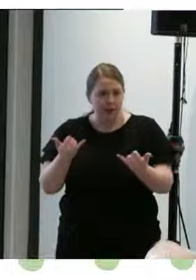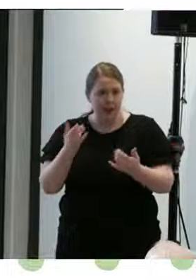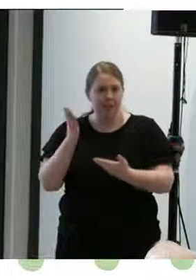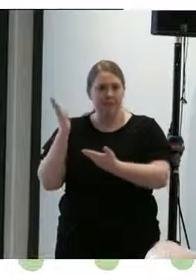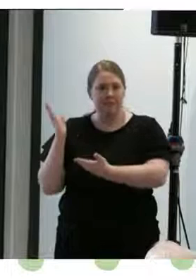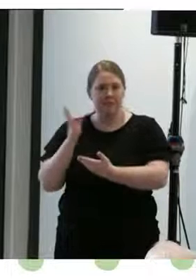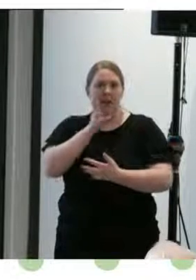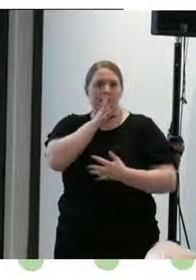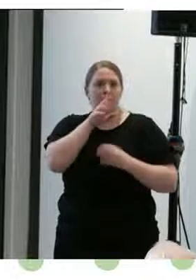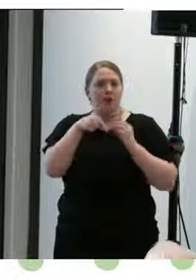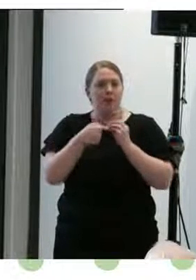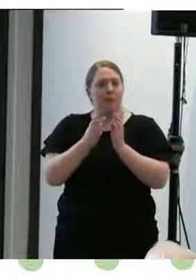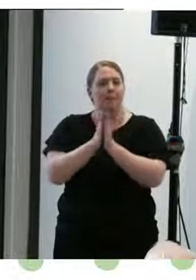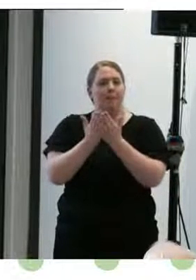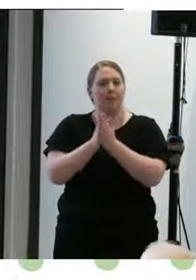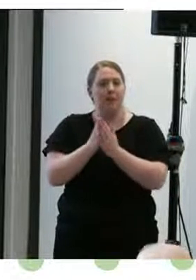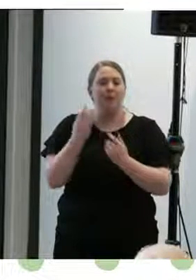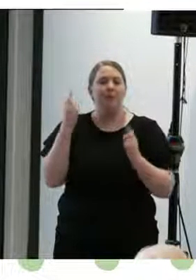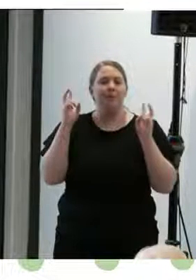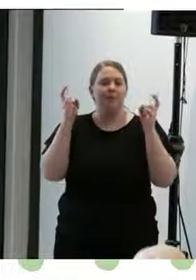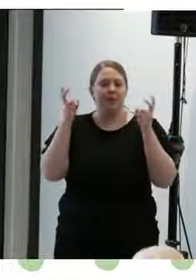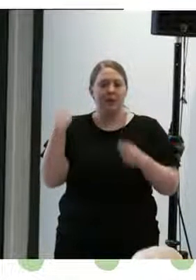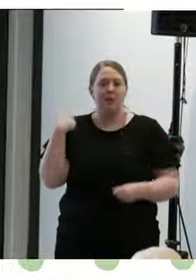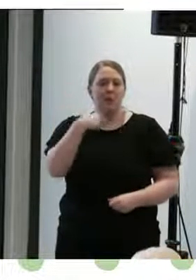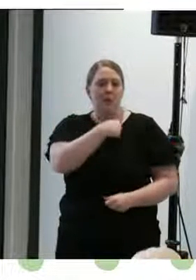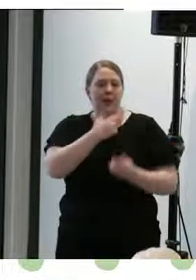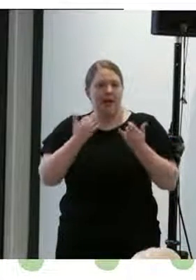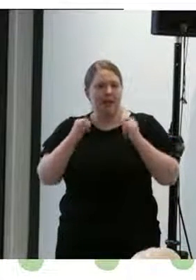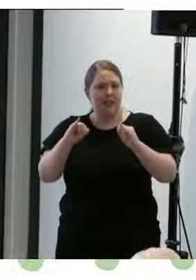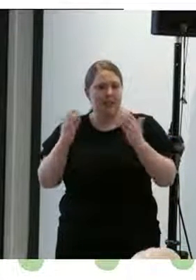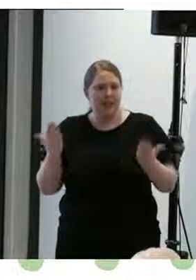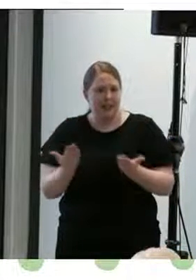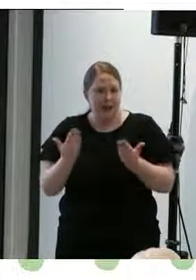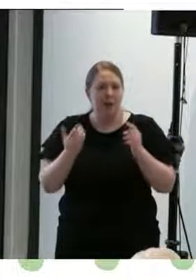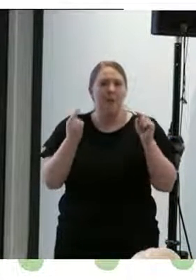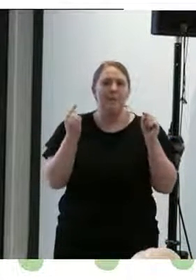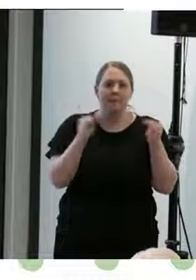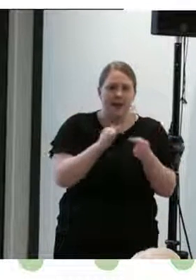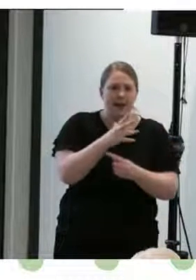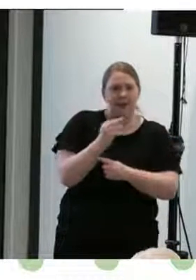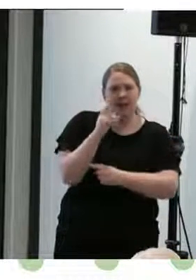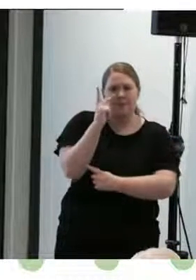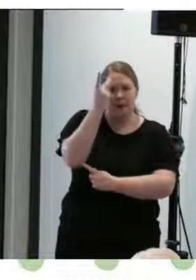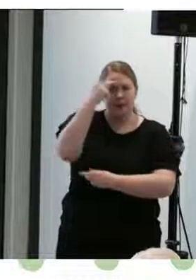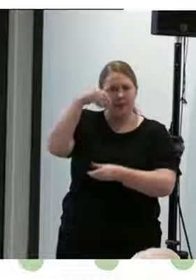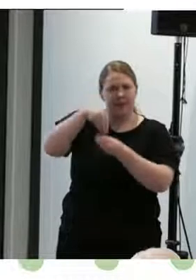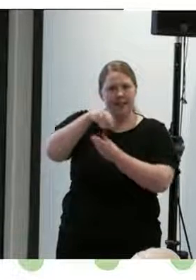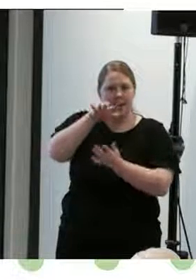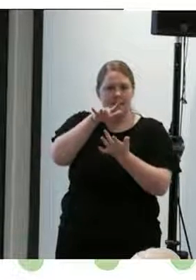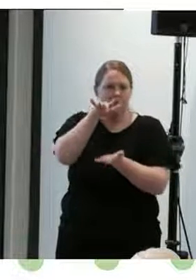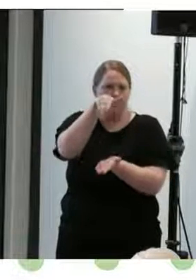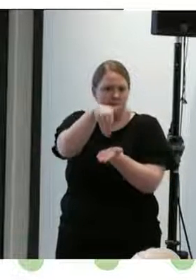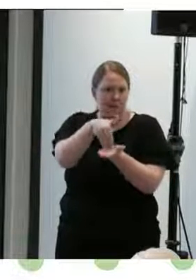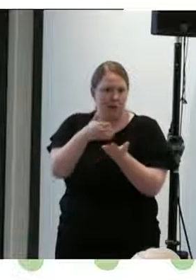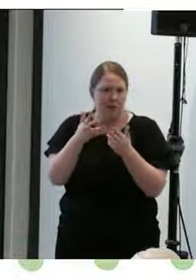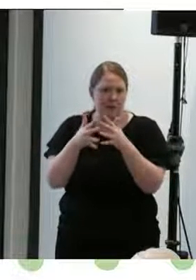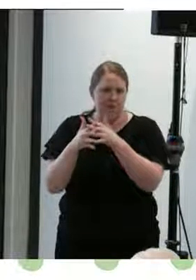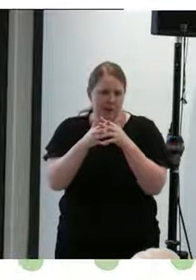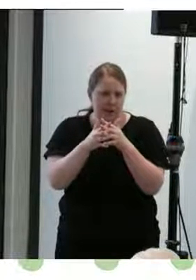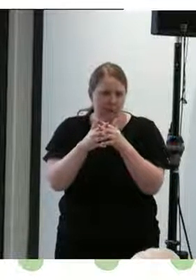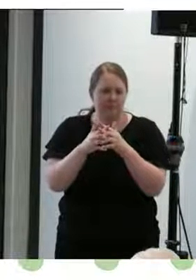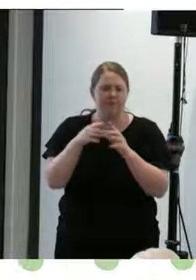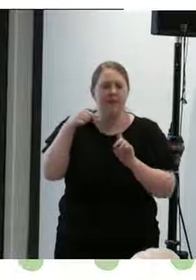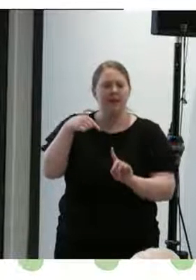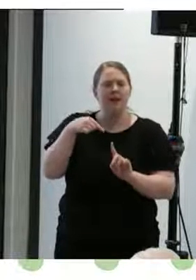about my book, We're Still Here, Pain and Politics in the Heart of America. And this is a book that explores how poor and working